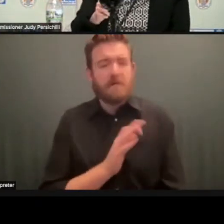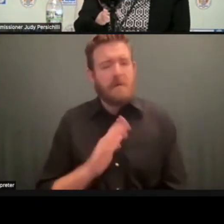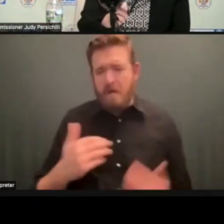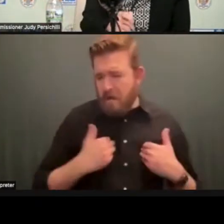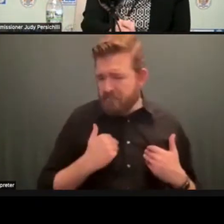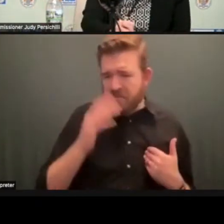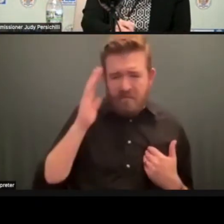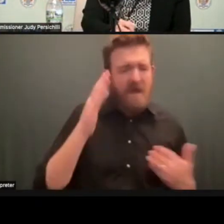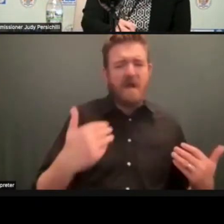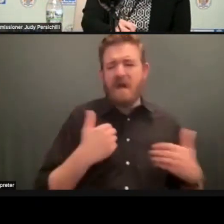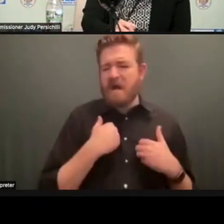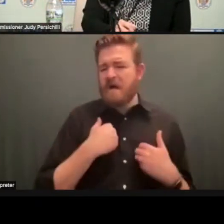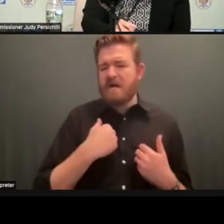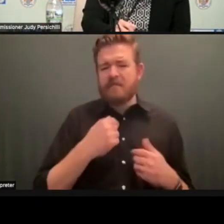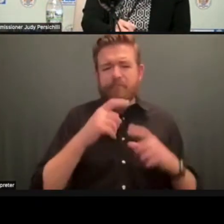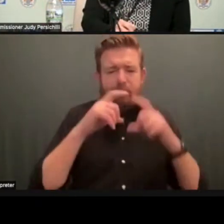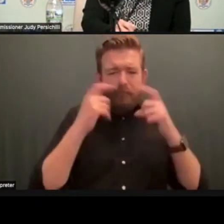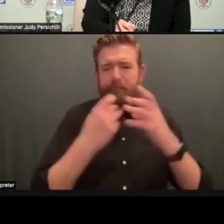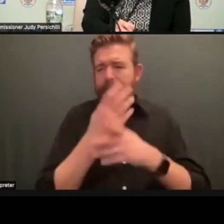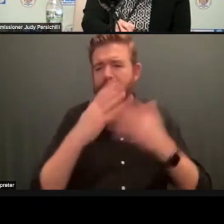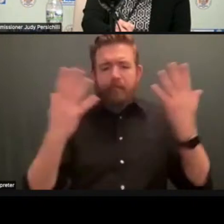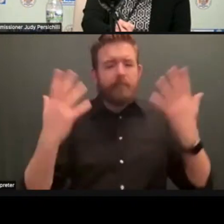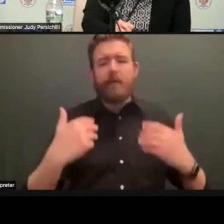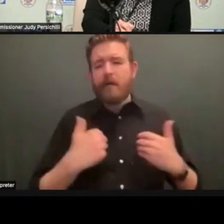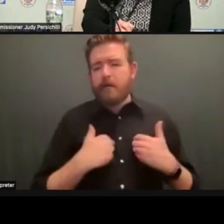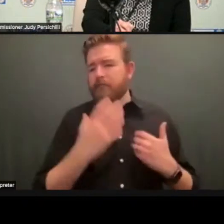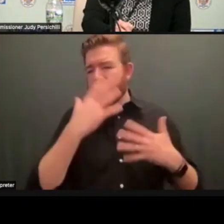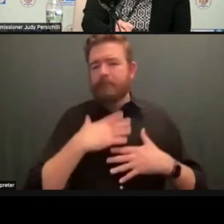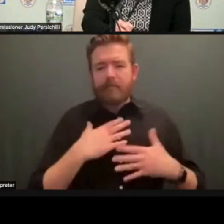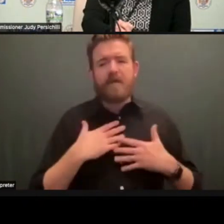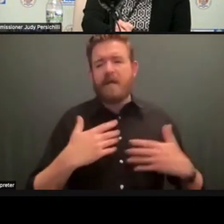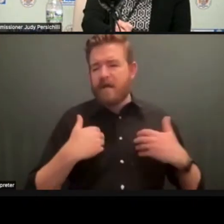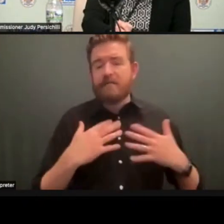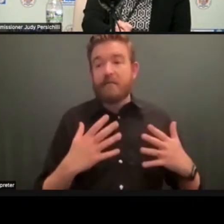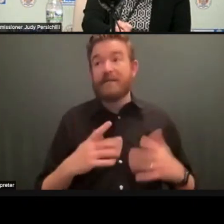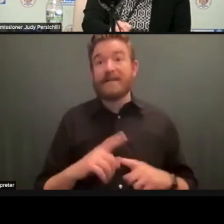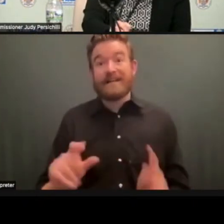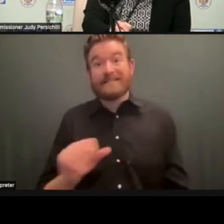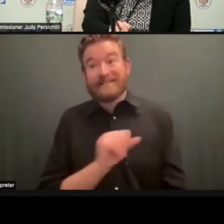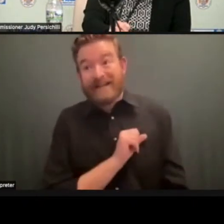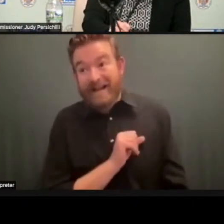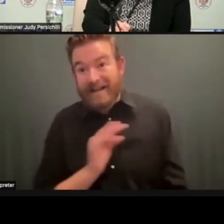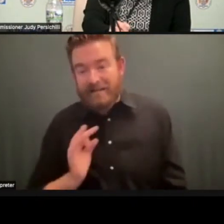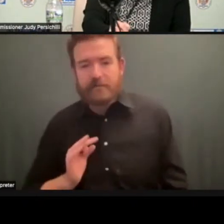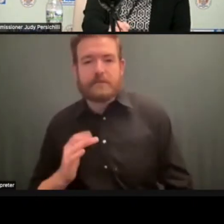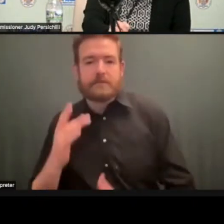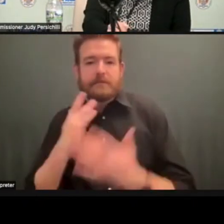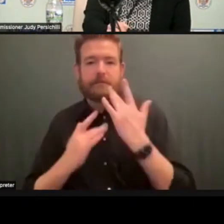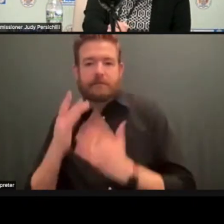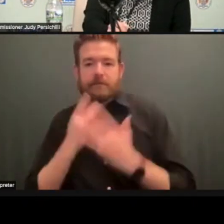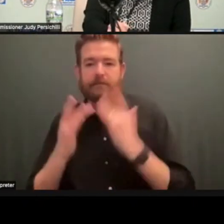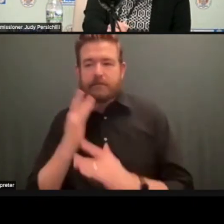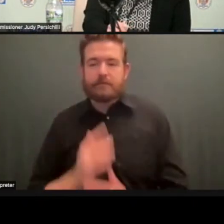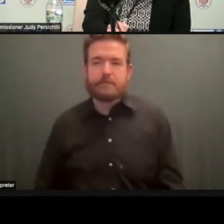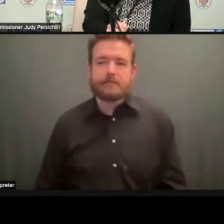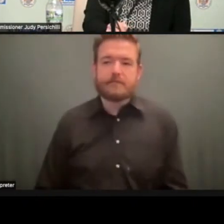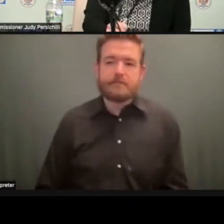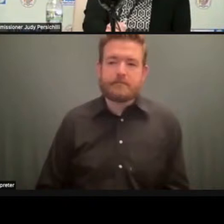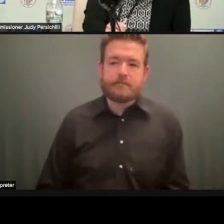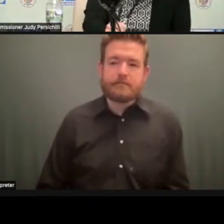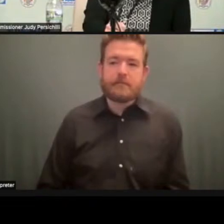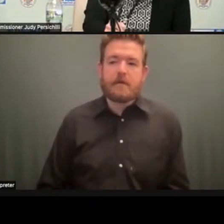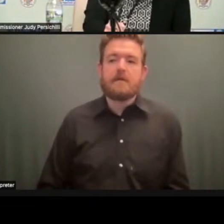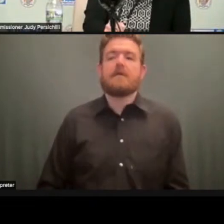or ventilators. And secondly, that's going to inform a strategy that you heard us talk about a little while ago, which is